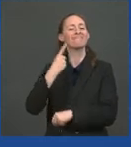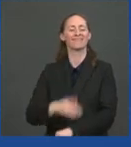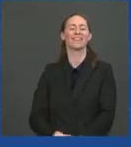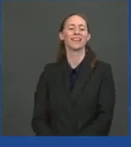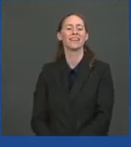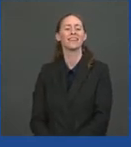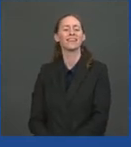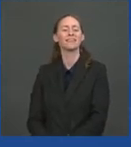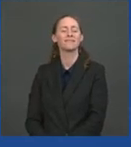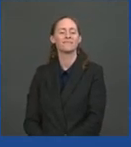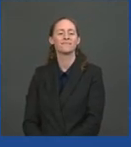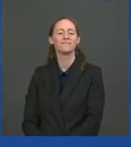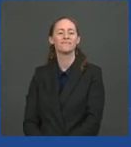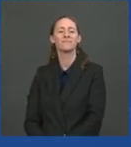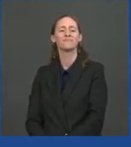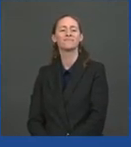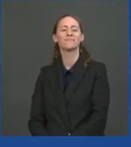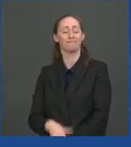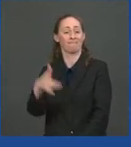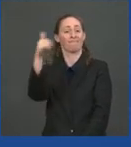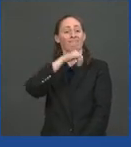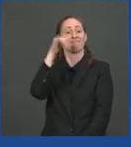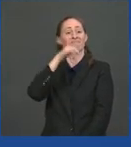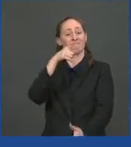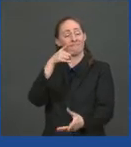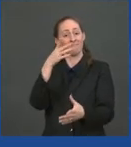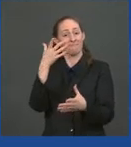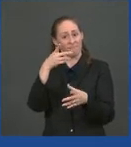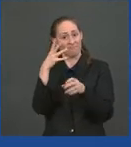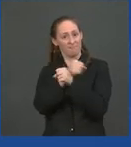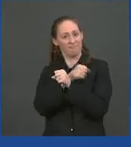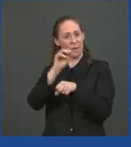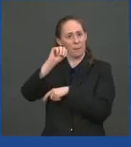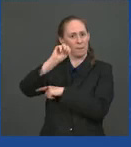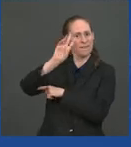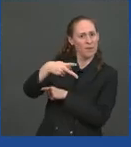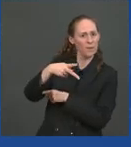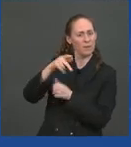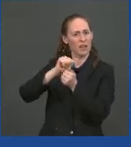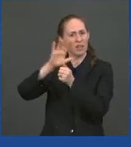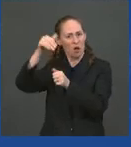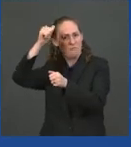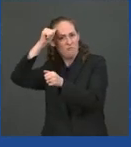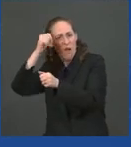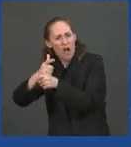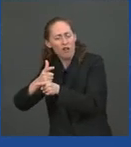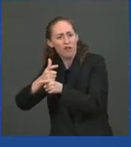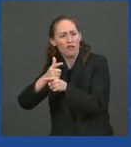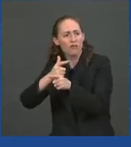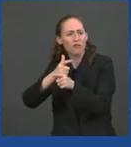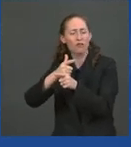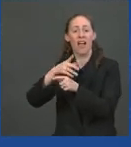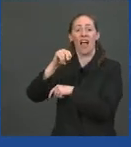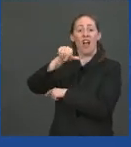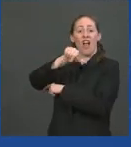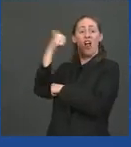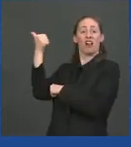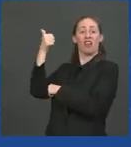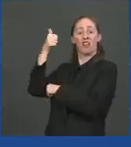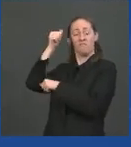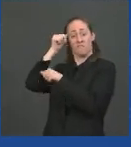brother, who is here today, and you joined another brother already with a ring. What a hell of a family, I tell you what,